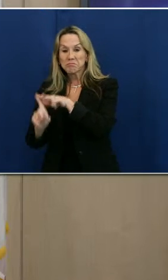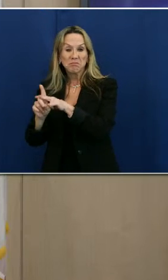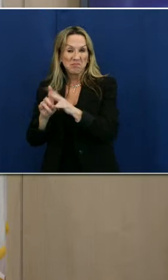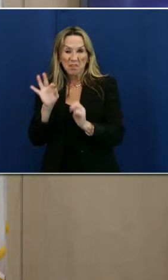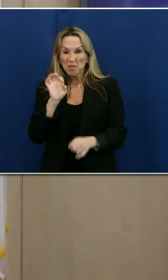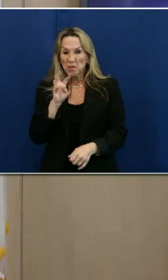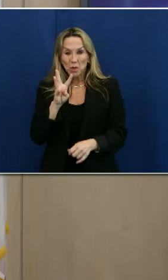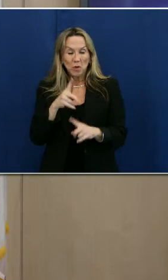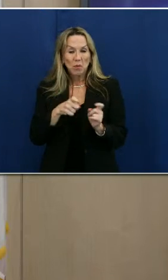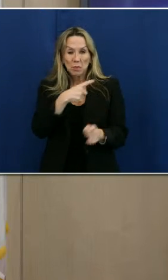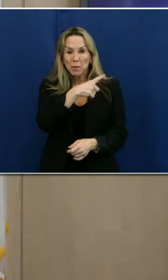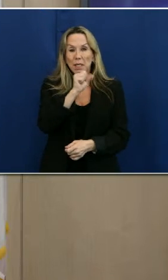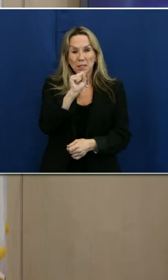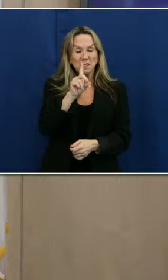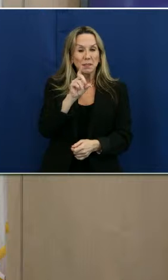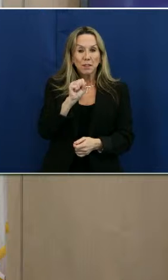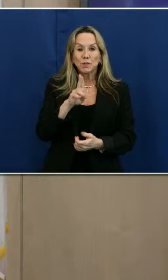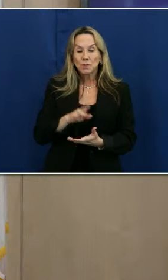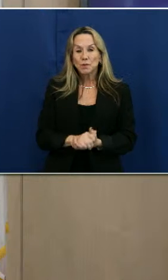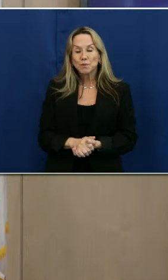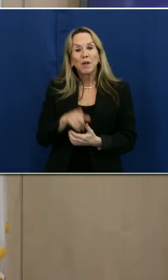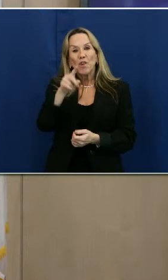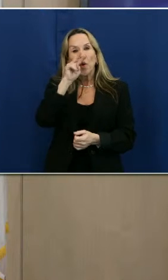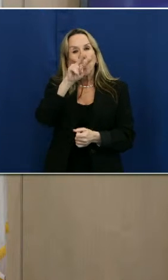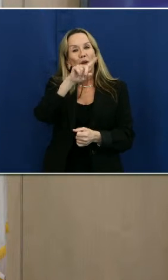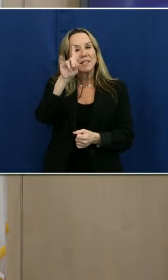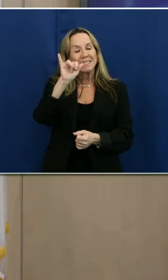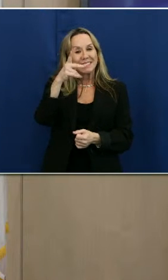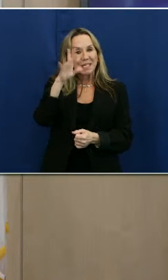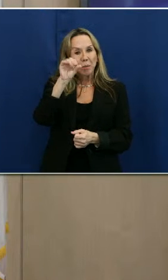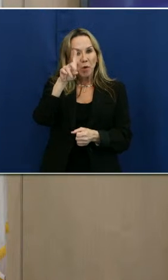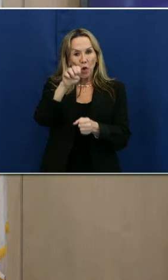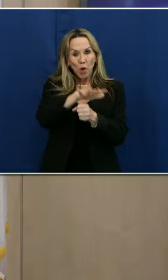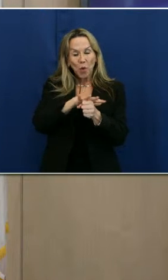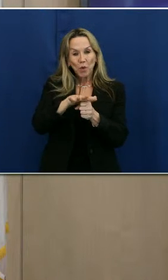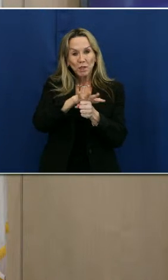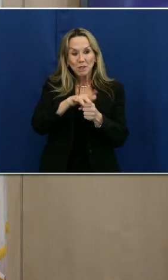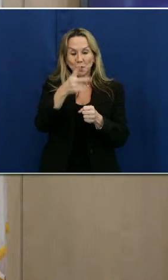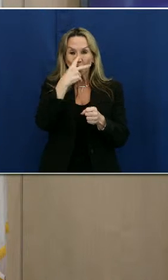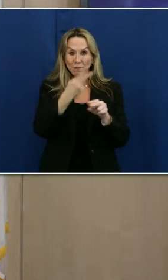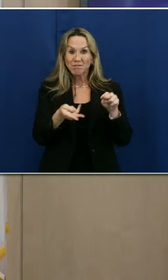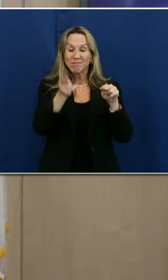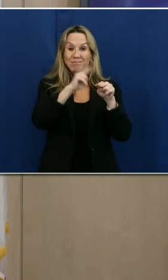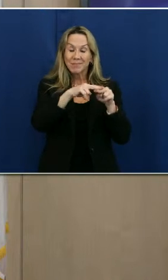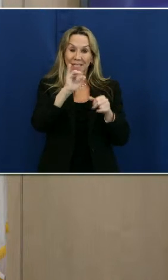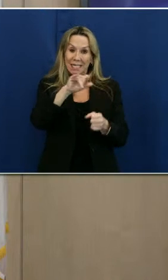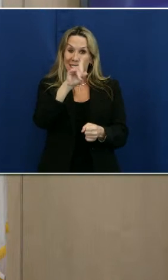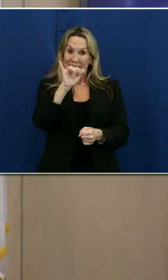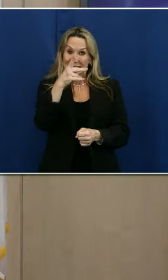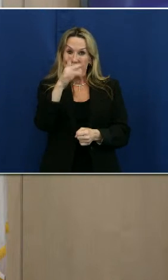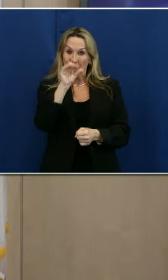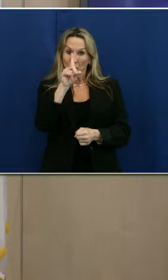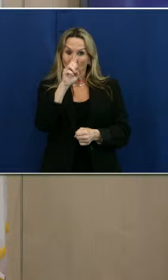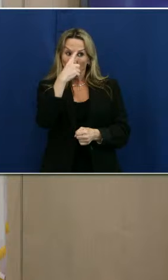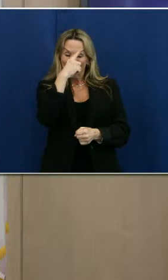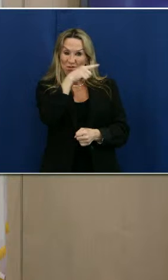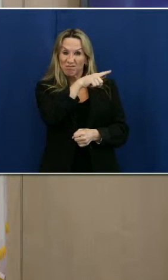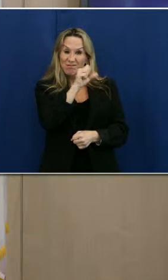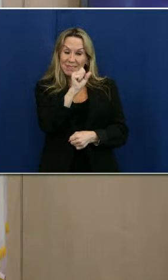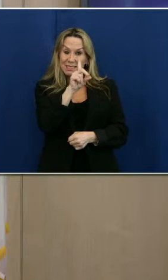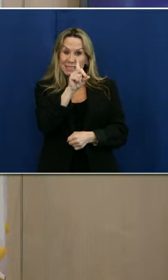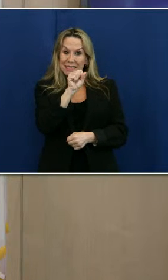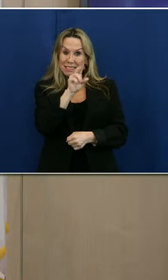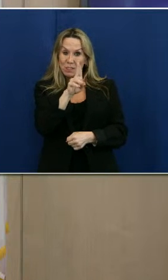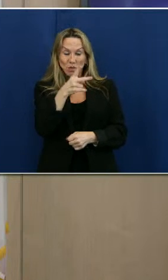SDSU. If you look at that zip code and the increases in that zip code over the last number of days, those numbers